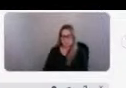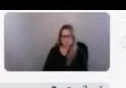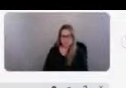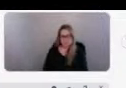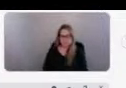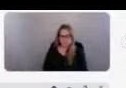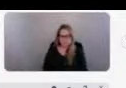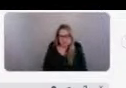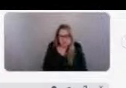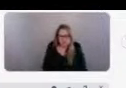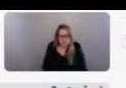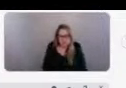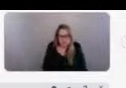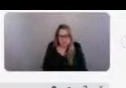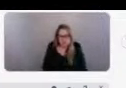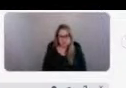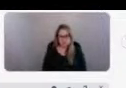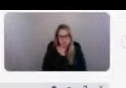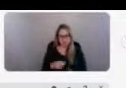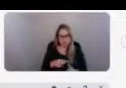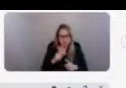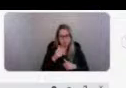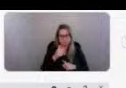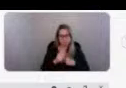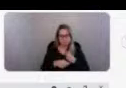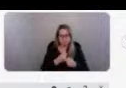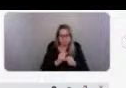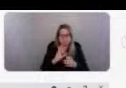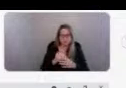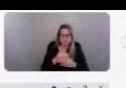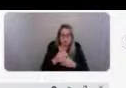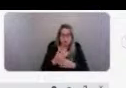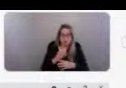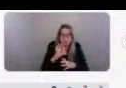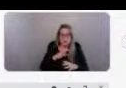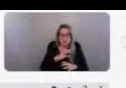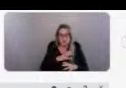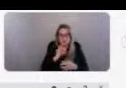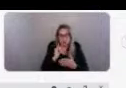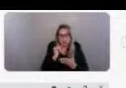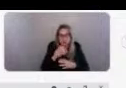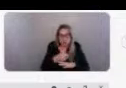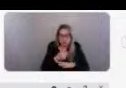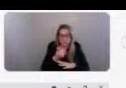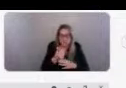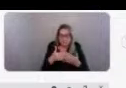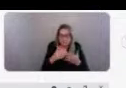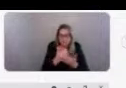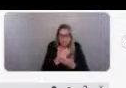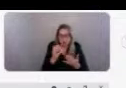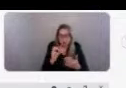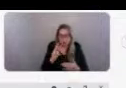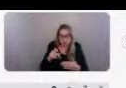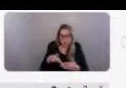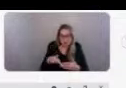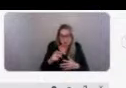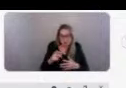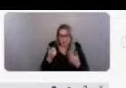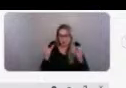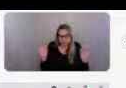first of all at the beginning of the century the voters of arizona created commission to draw up district and they did so because they were tired of the